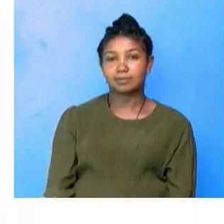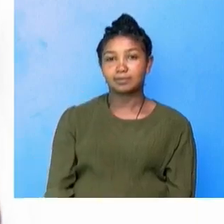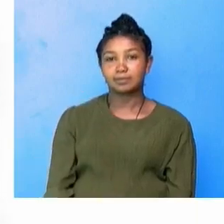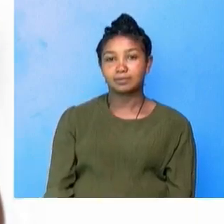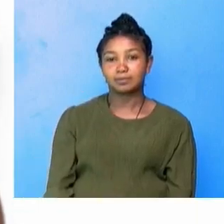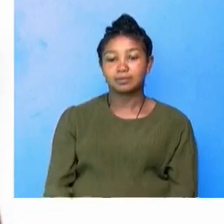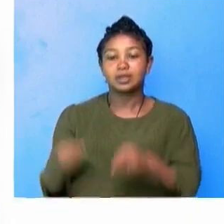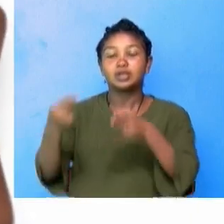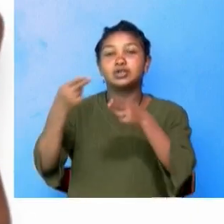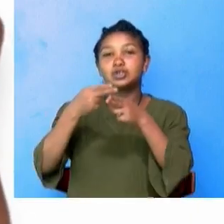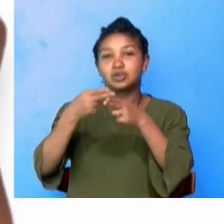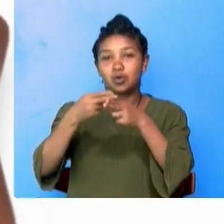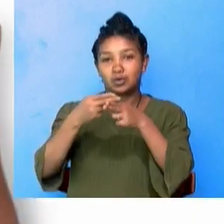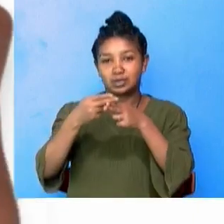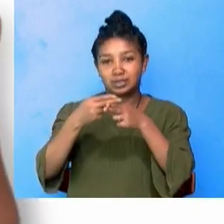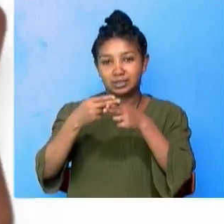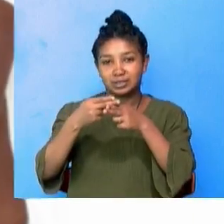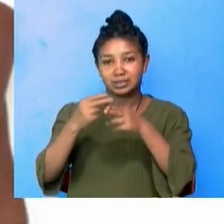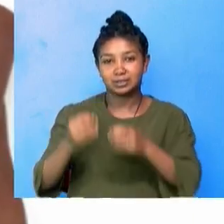short.